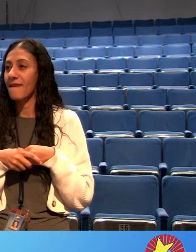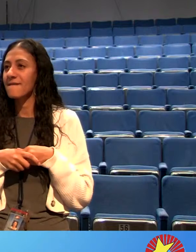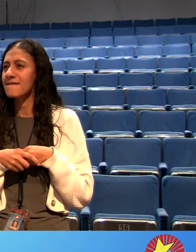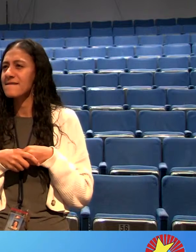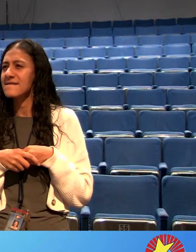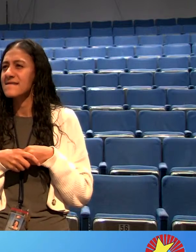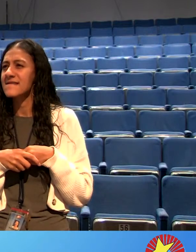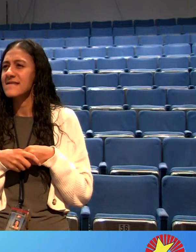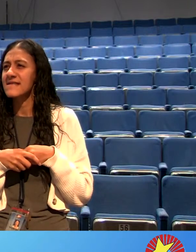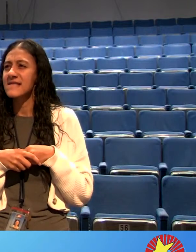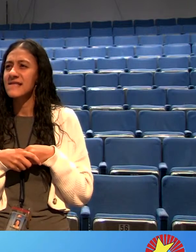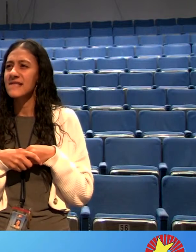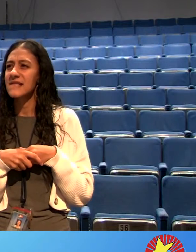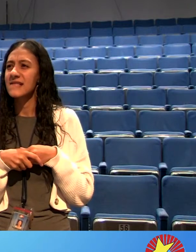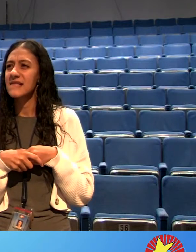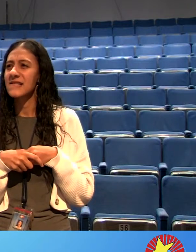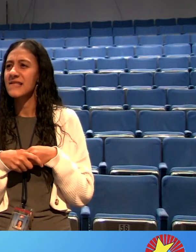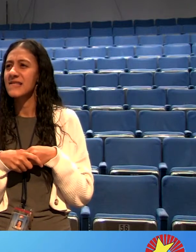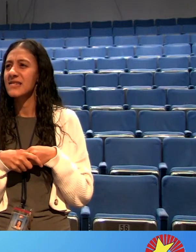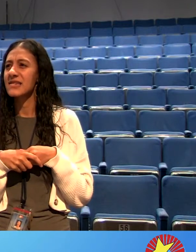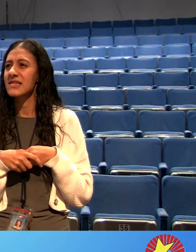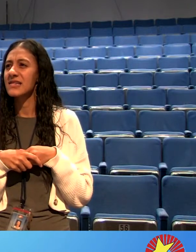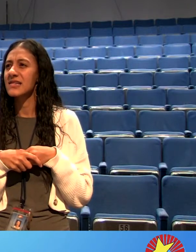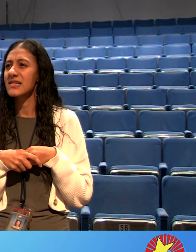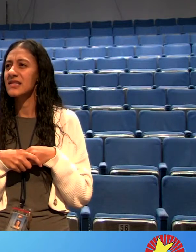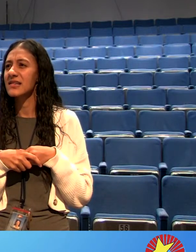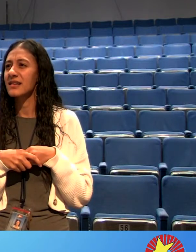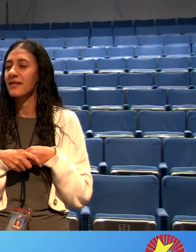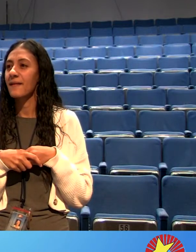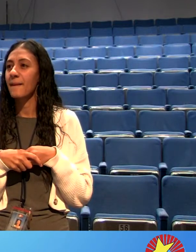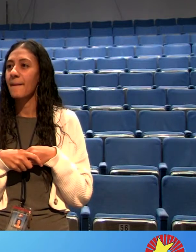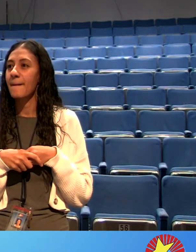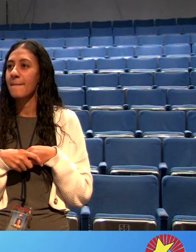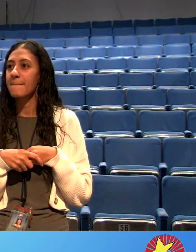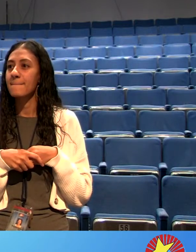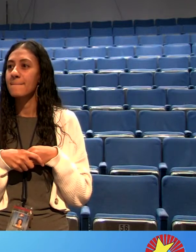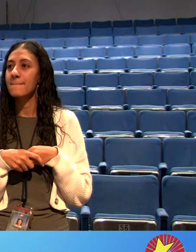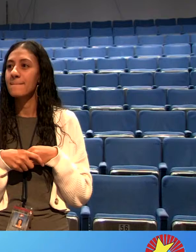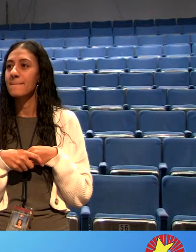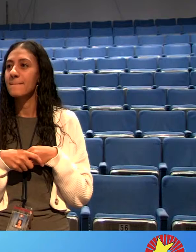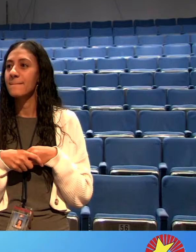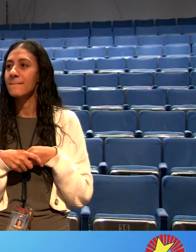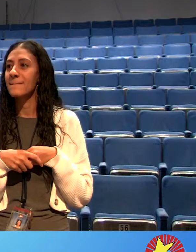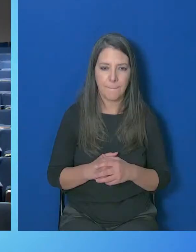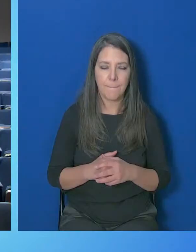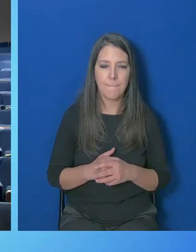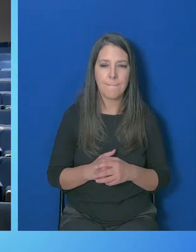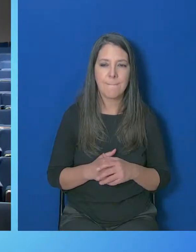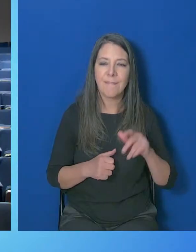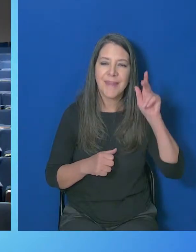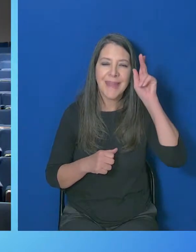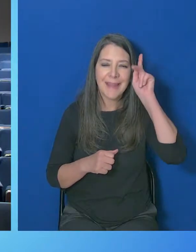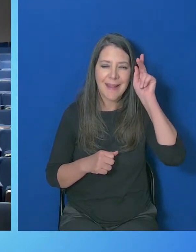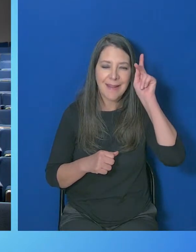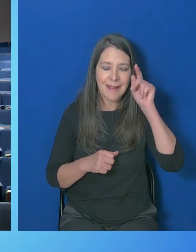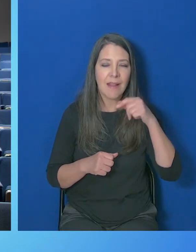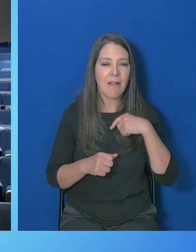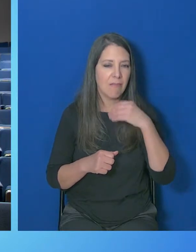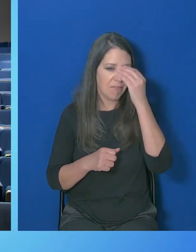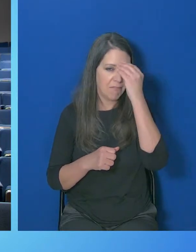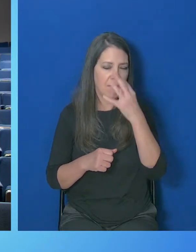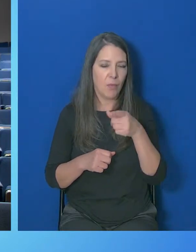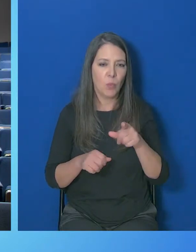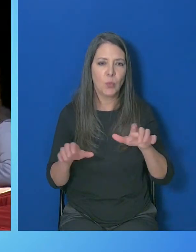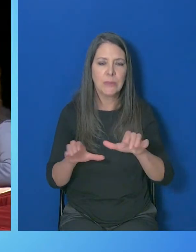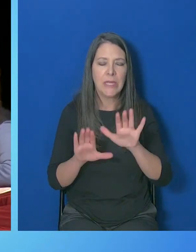This is Katie. I wanted to say that you did a wonderful job with this